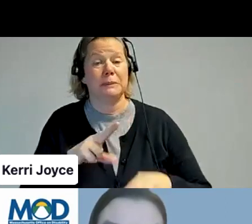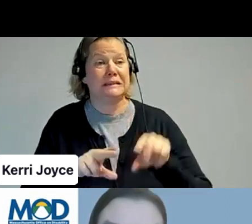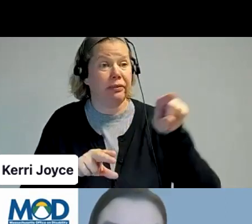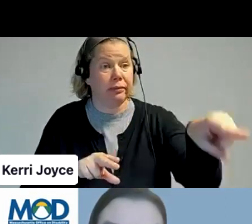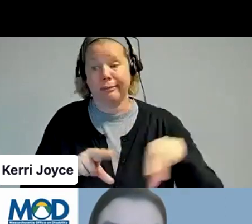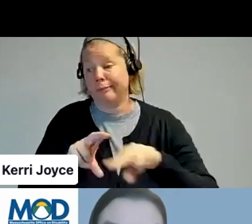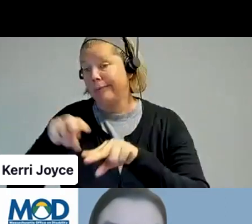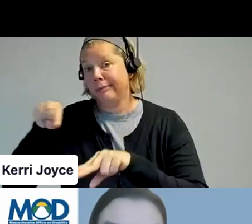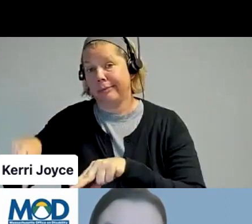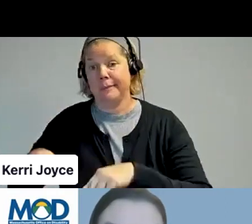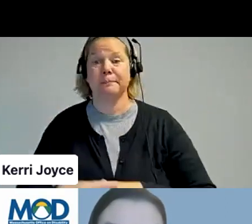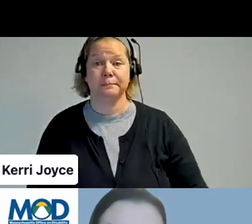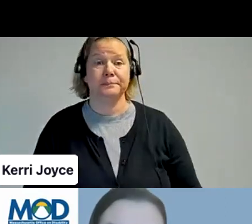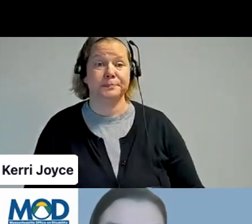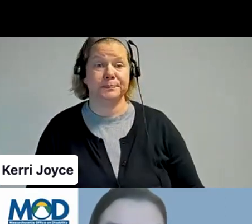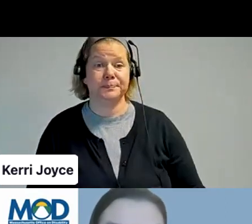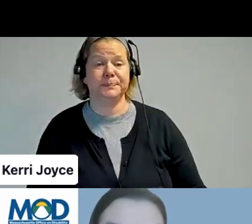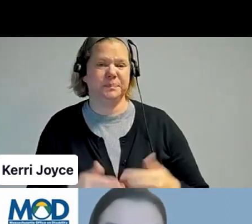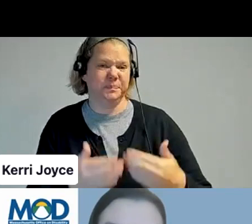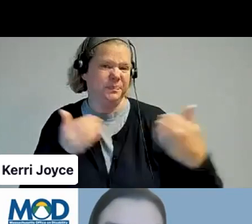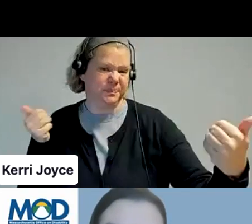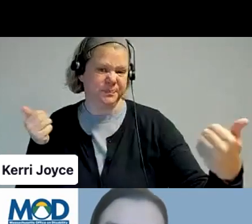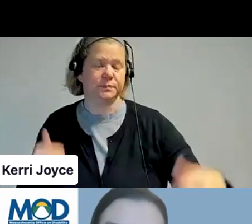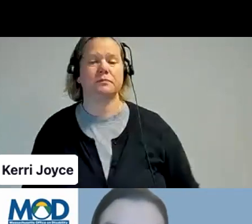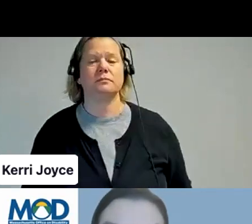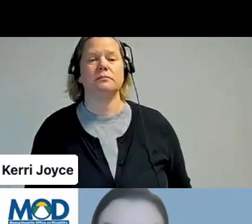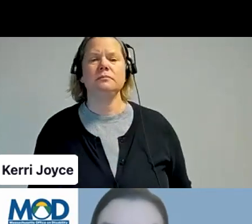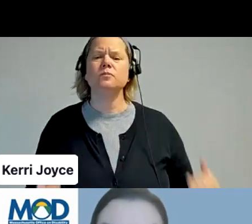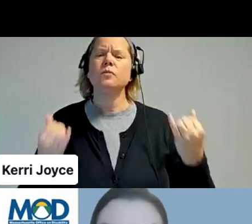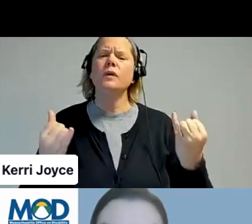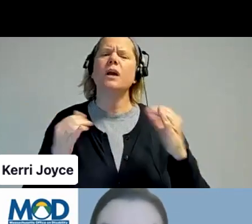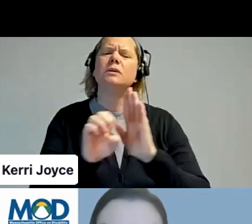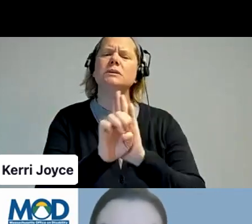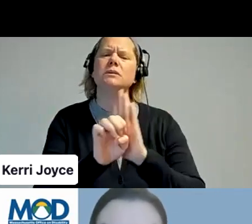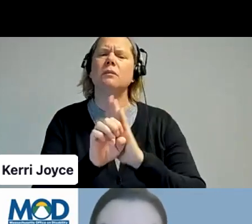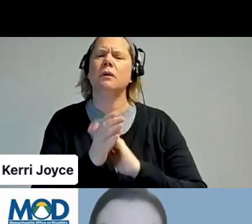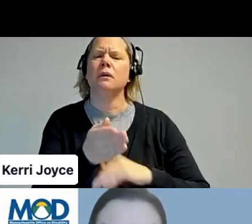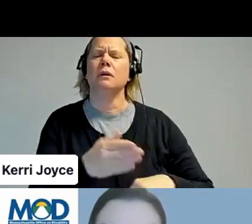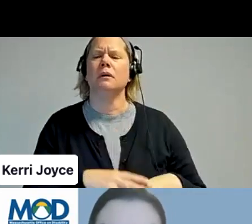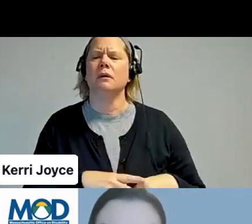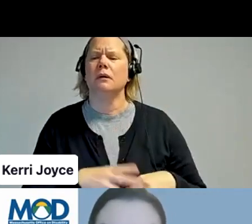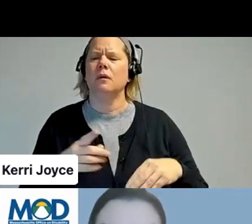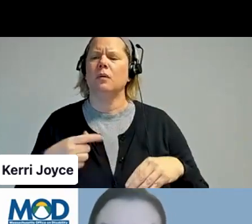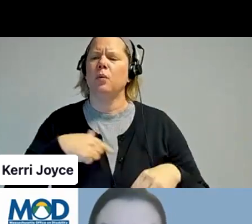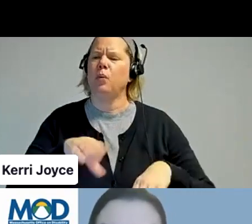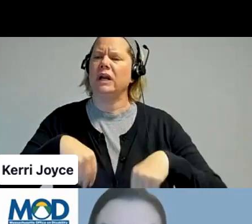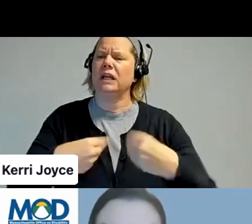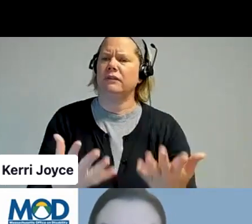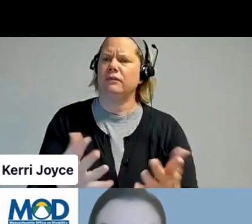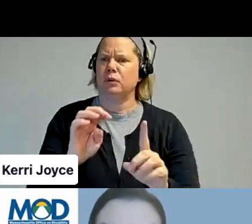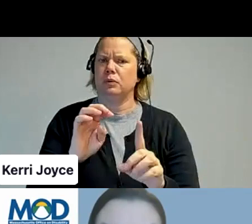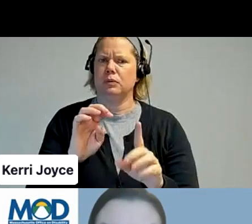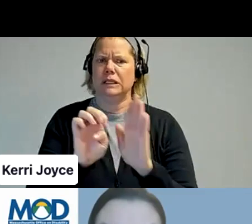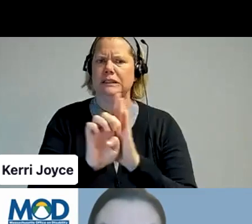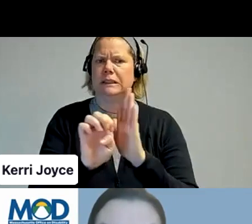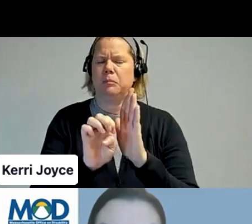So let's look at an example. We wanted to give you a series of examples of what the